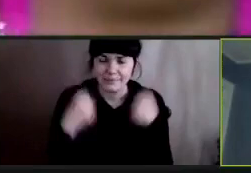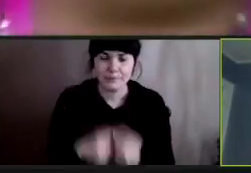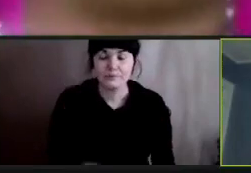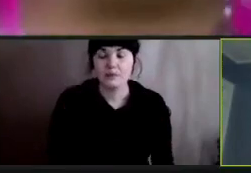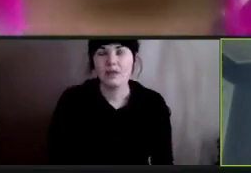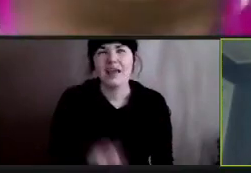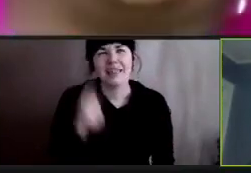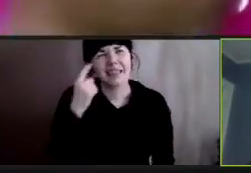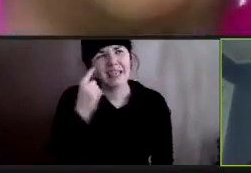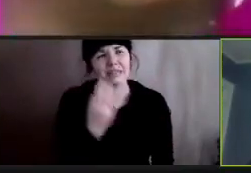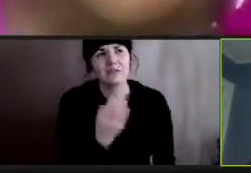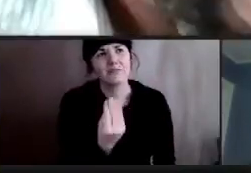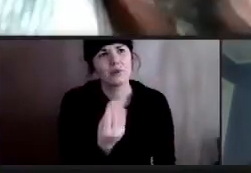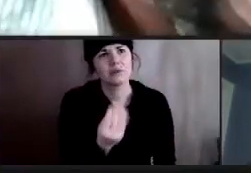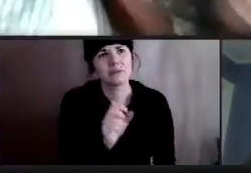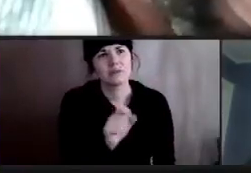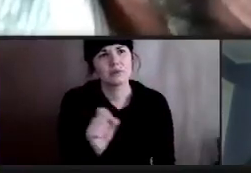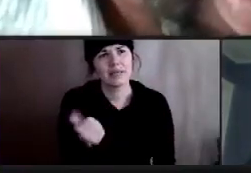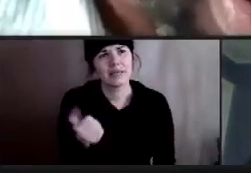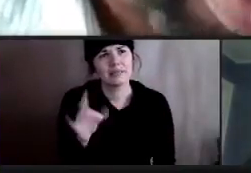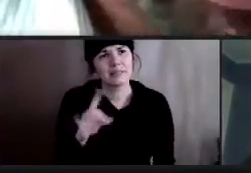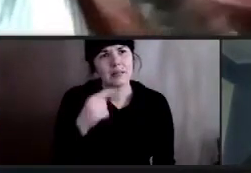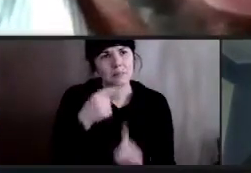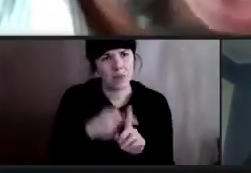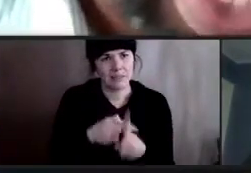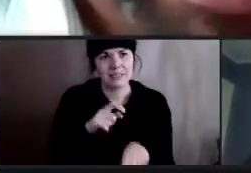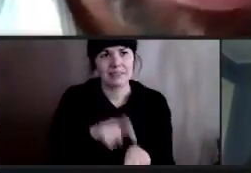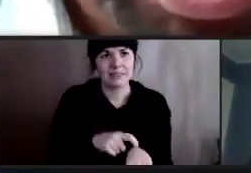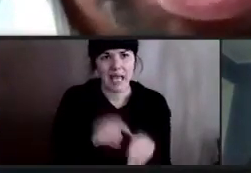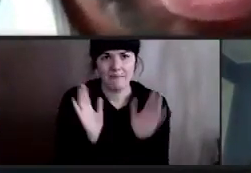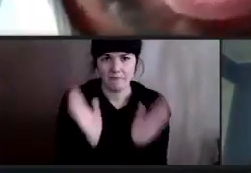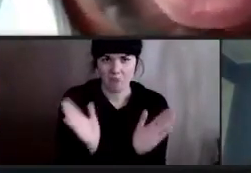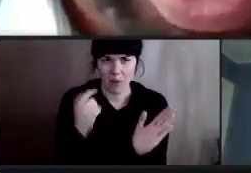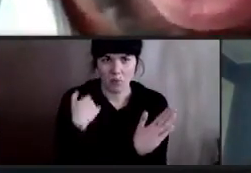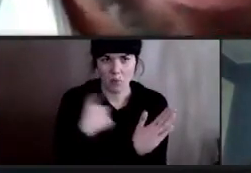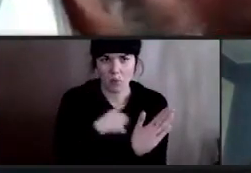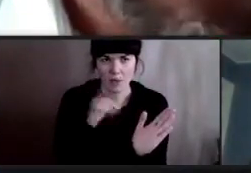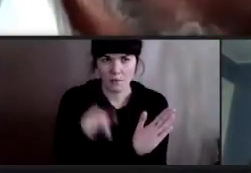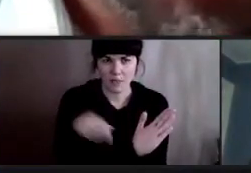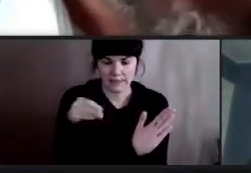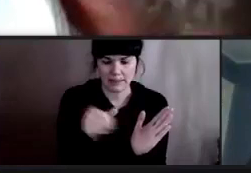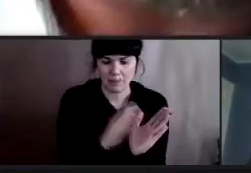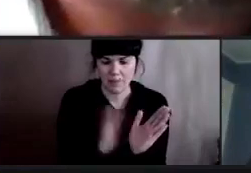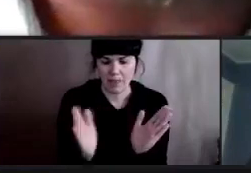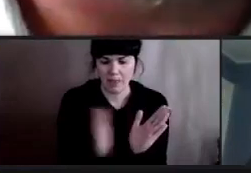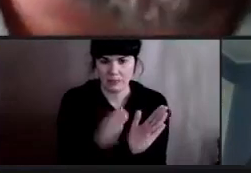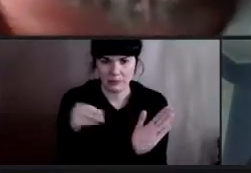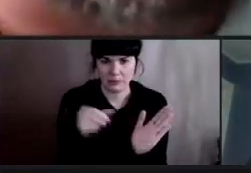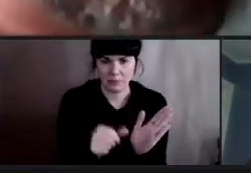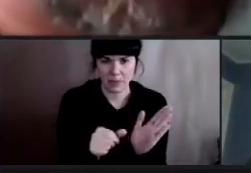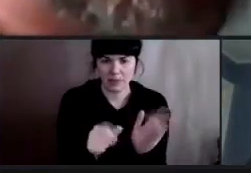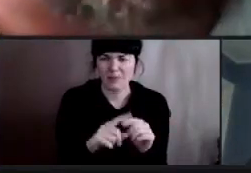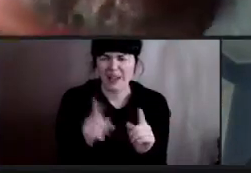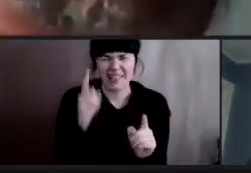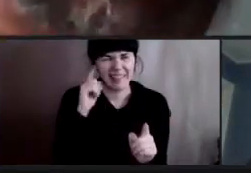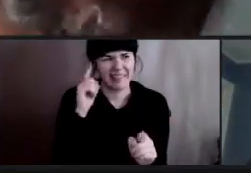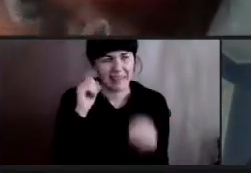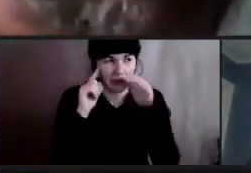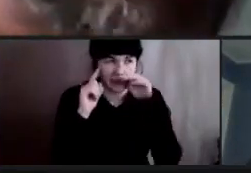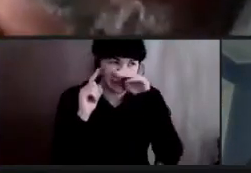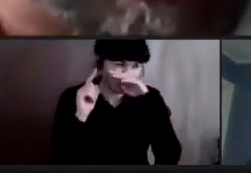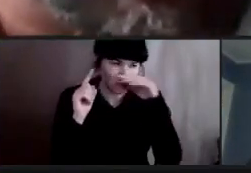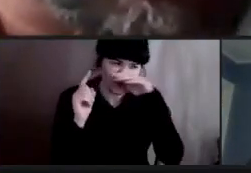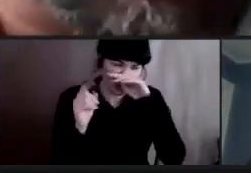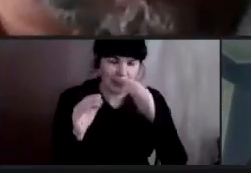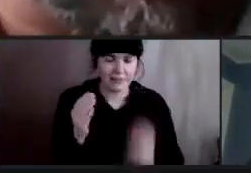months, but I believe it's 14 months. Awesome. And then you touched on it, you